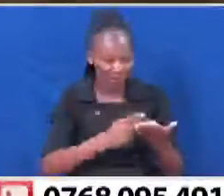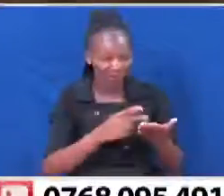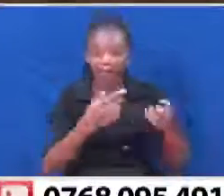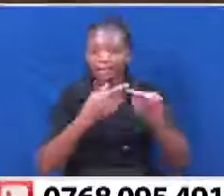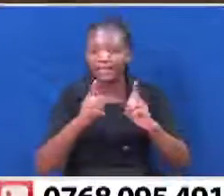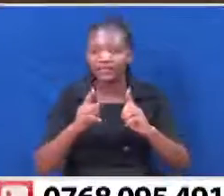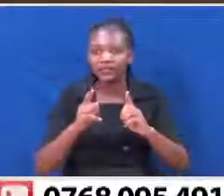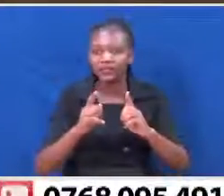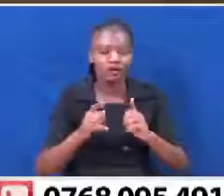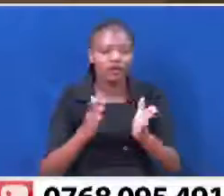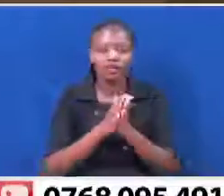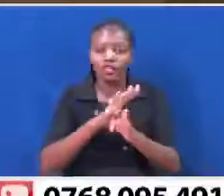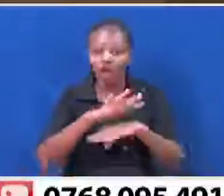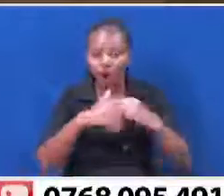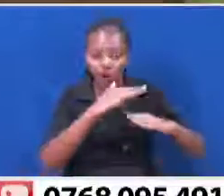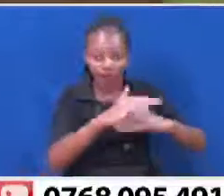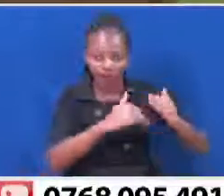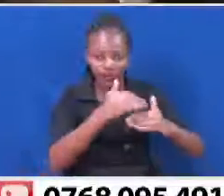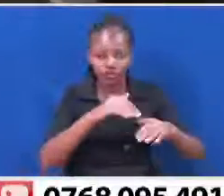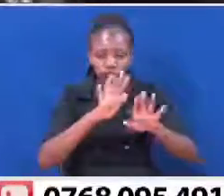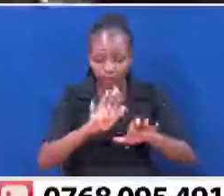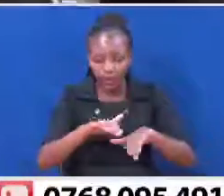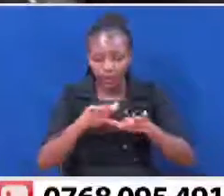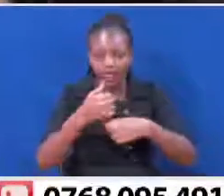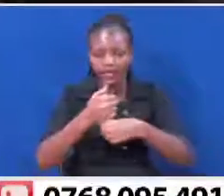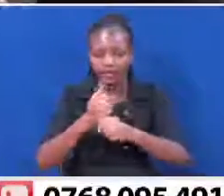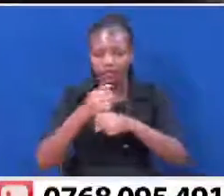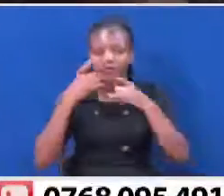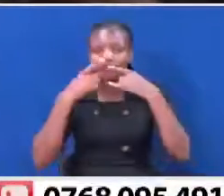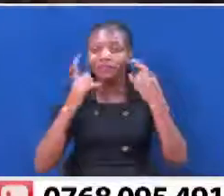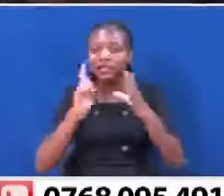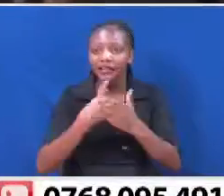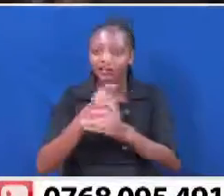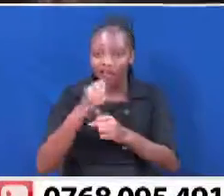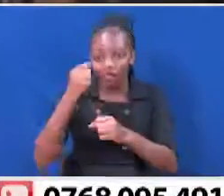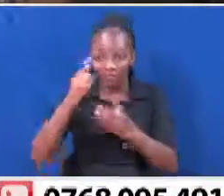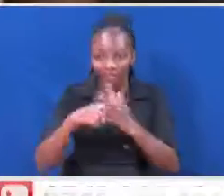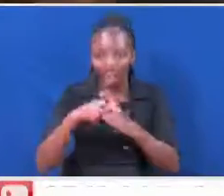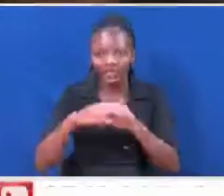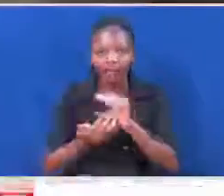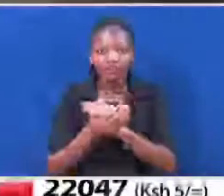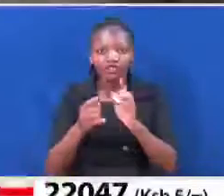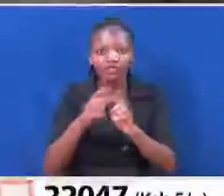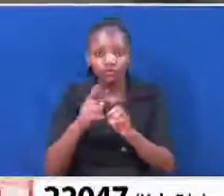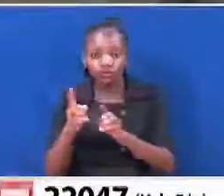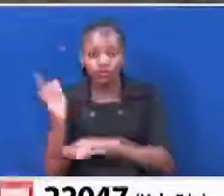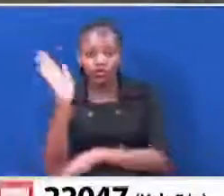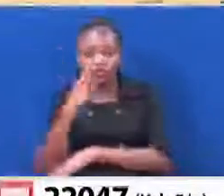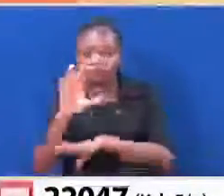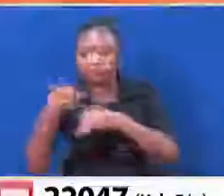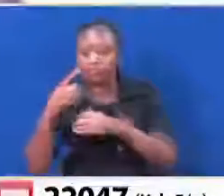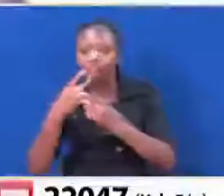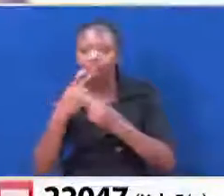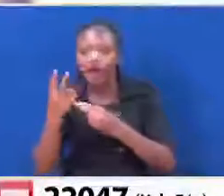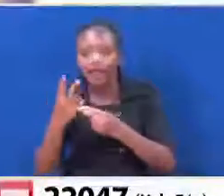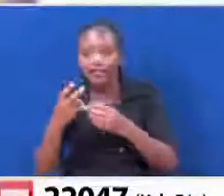Nonetheless, when all materials needed to make the masks are available, they work from morning to evening to produce 200 masks